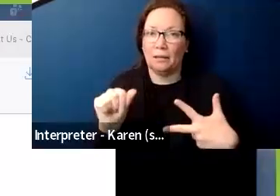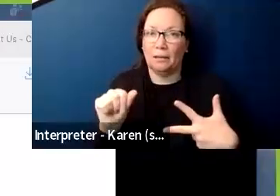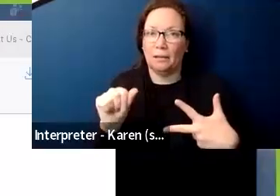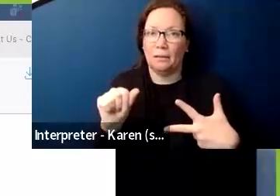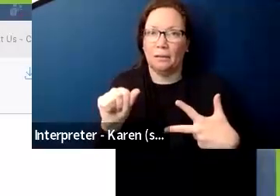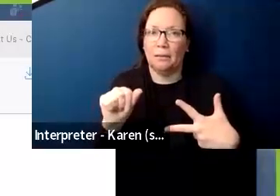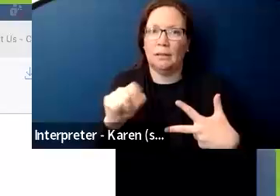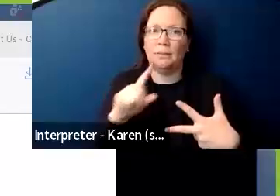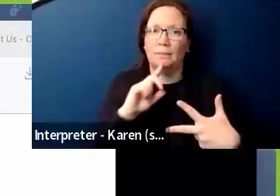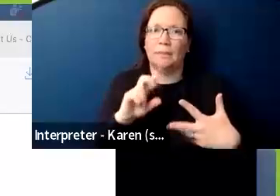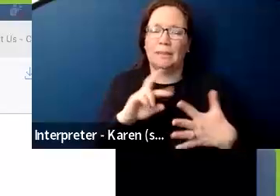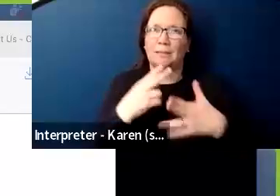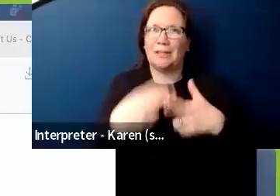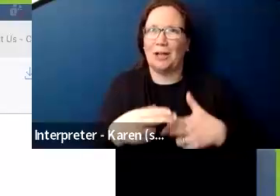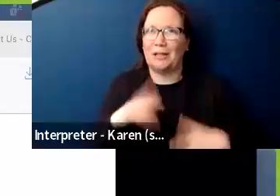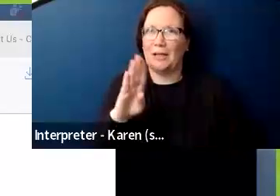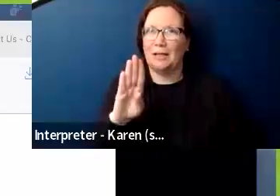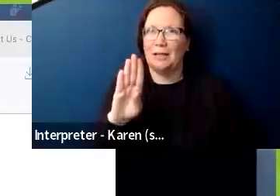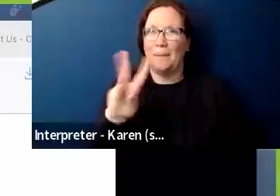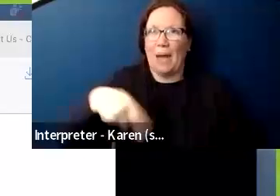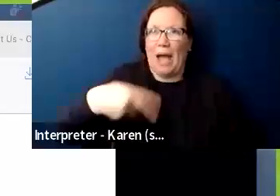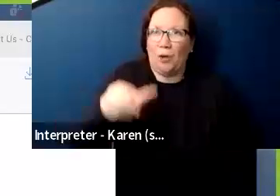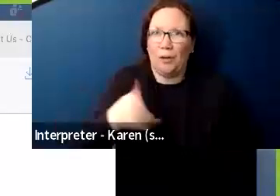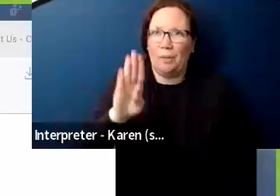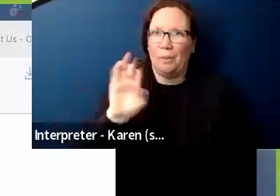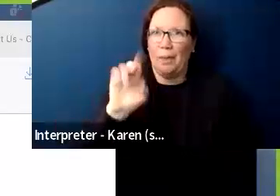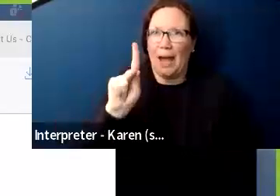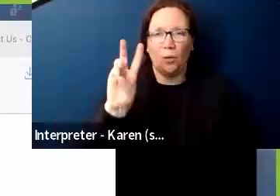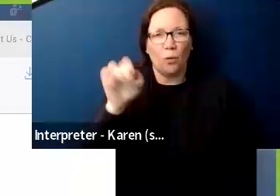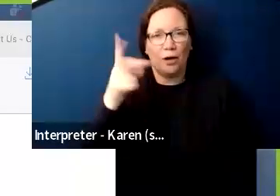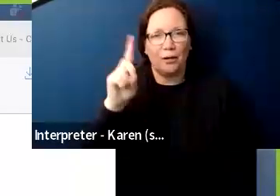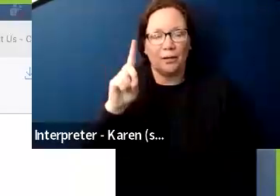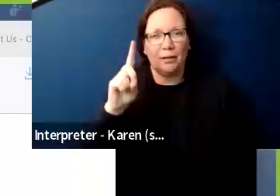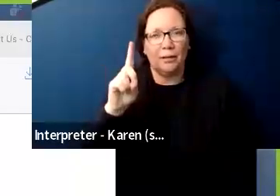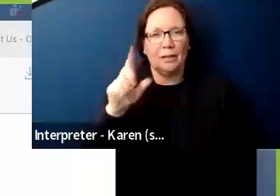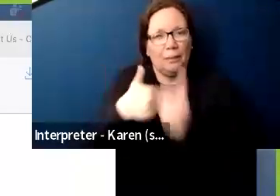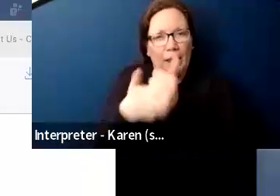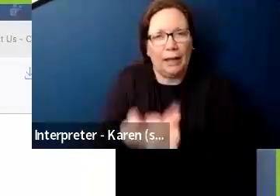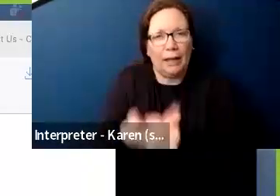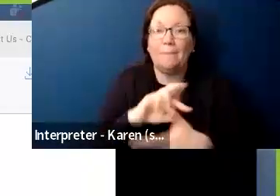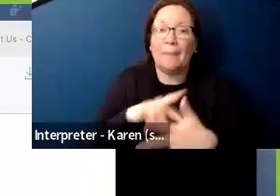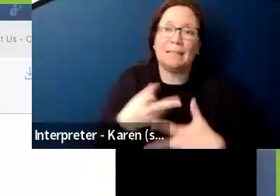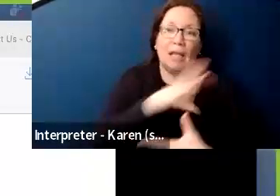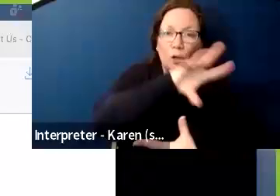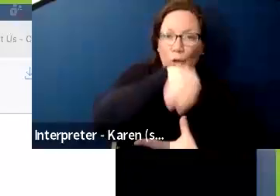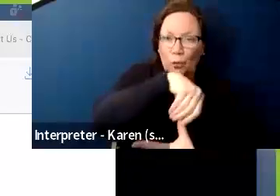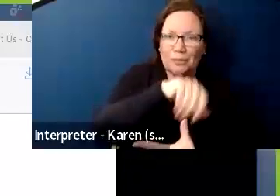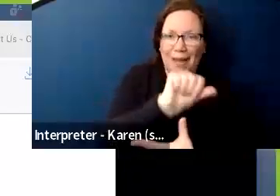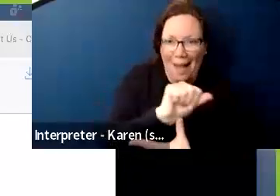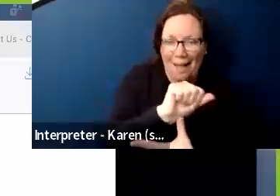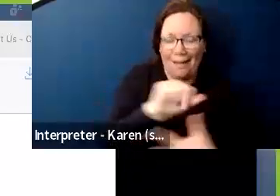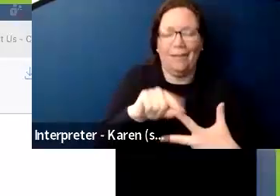backwards compliant, I think is what it's the term is. So it includes all the A standards and then all the double A